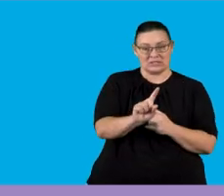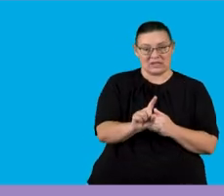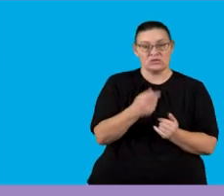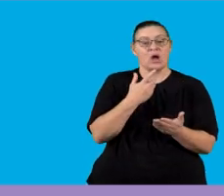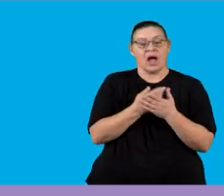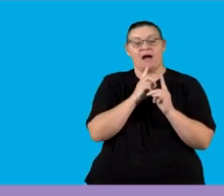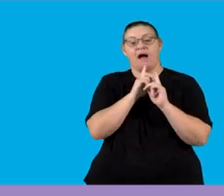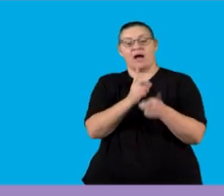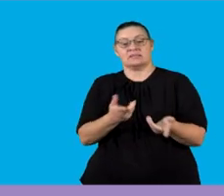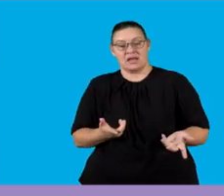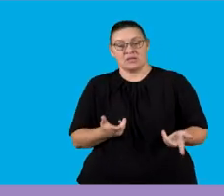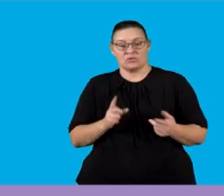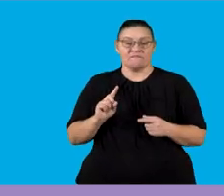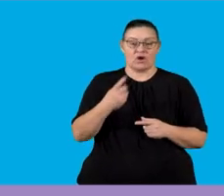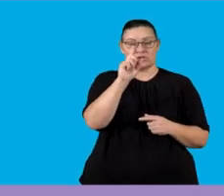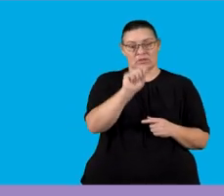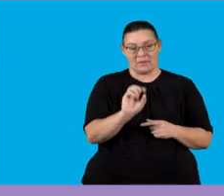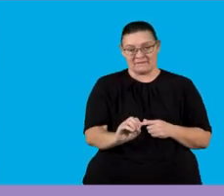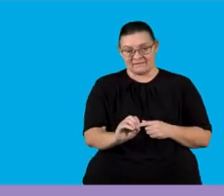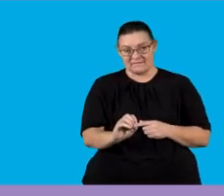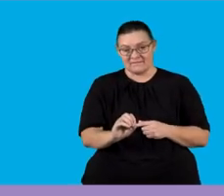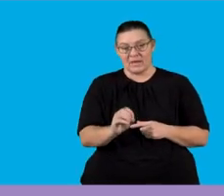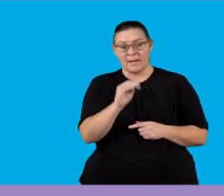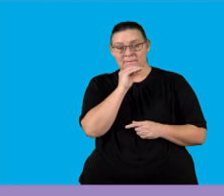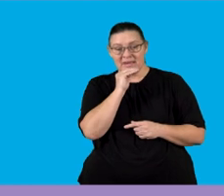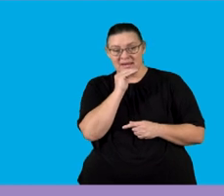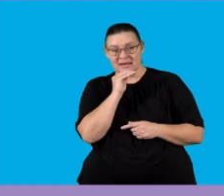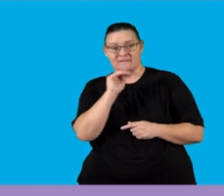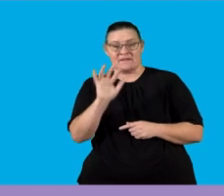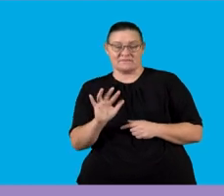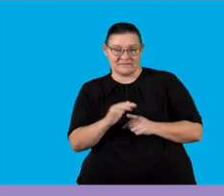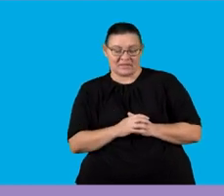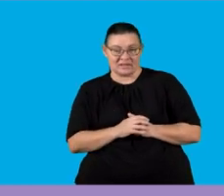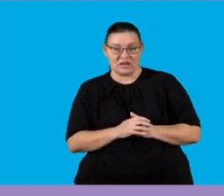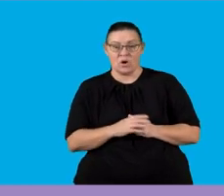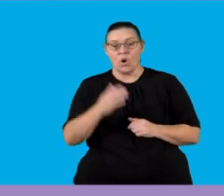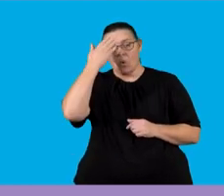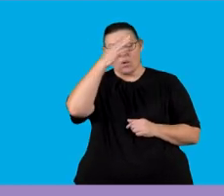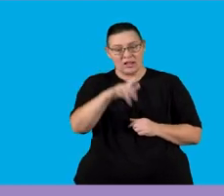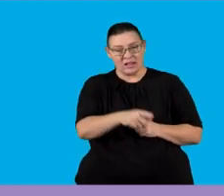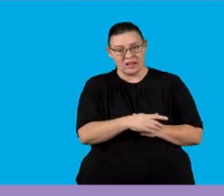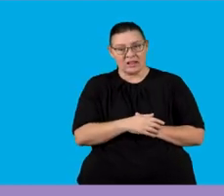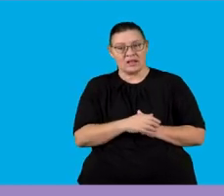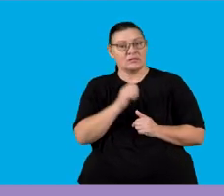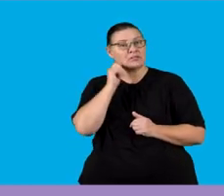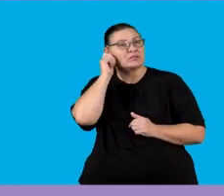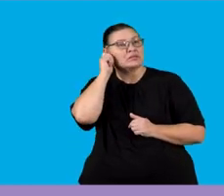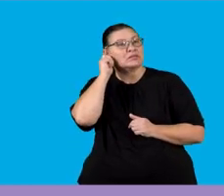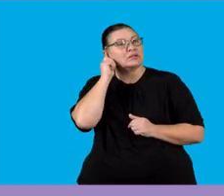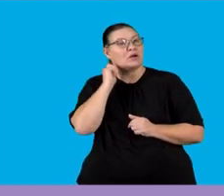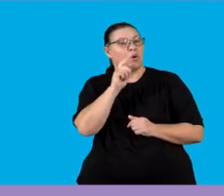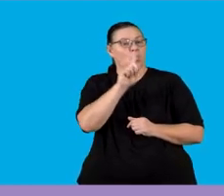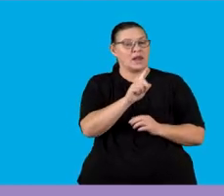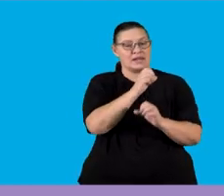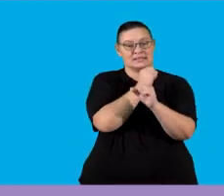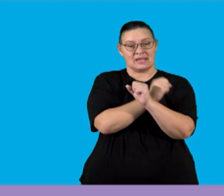that 1 multiplied by 2 is, of course, our 2. So how will we move from the 2 to the 5? Yes, we are